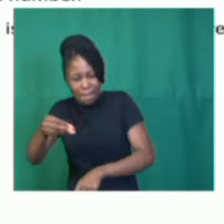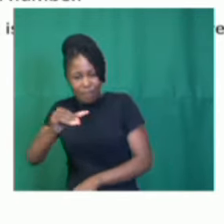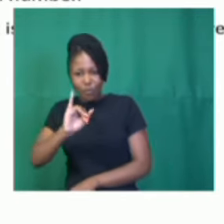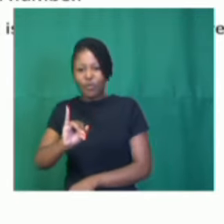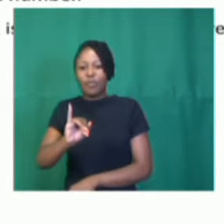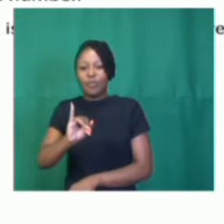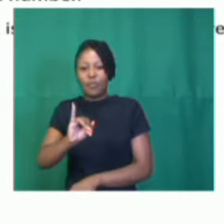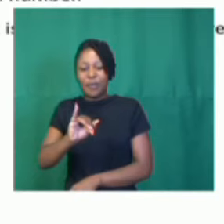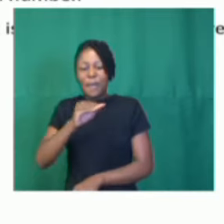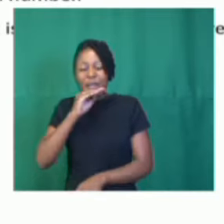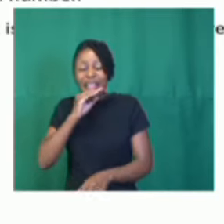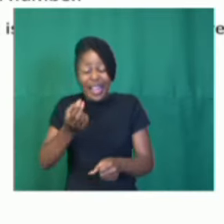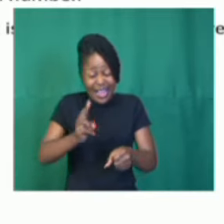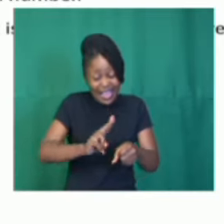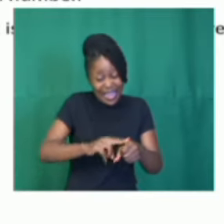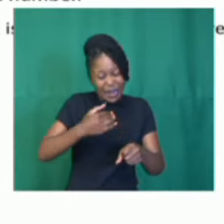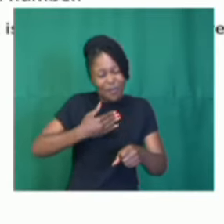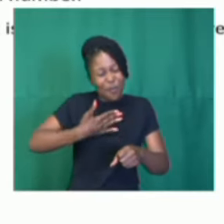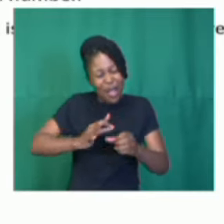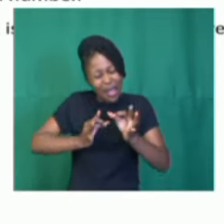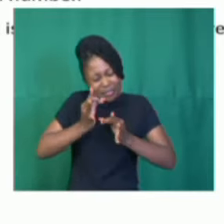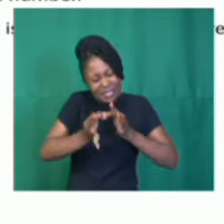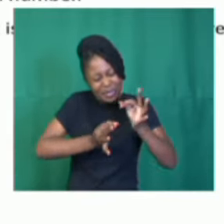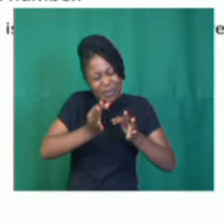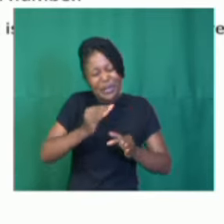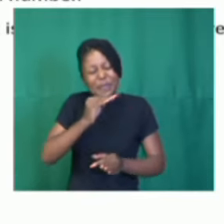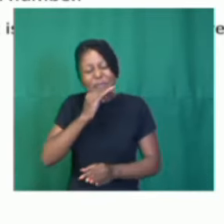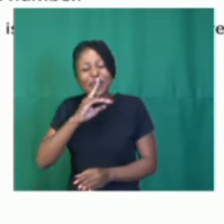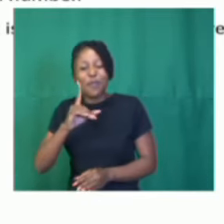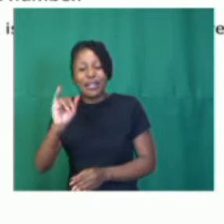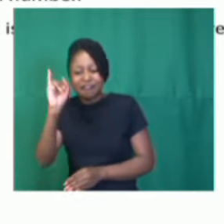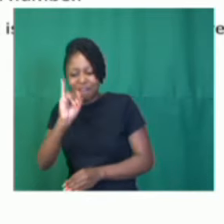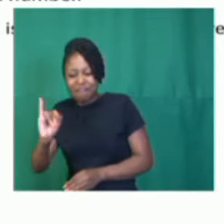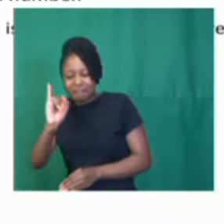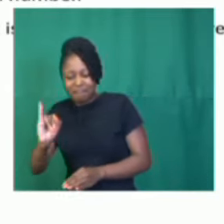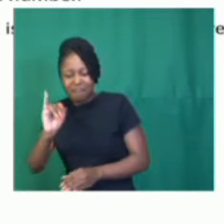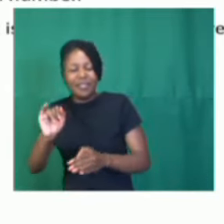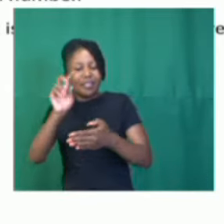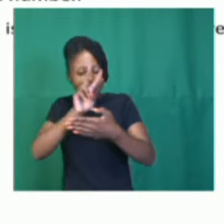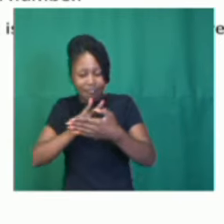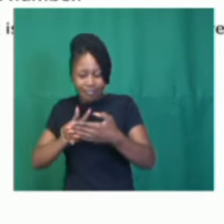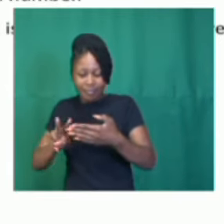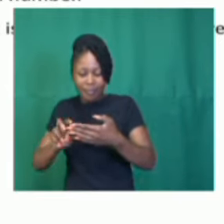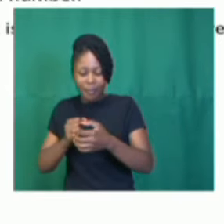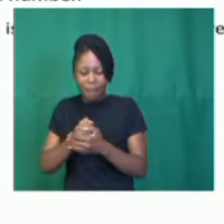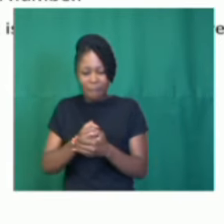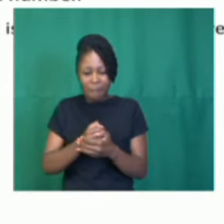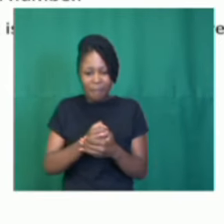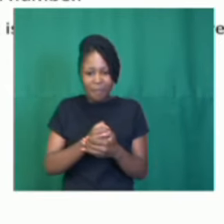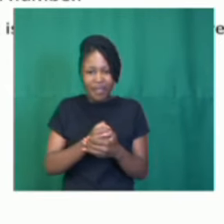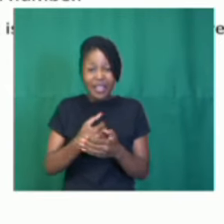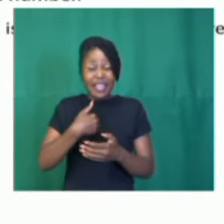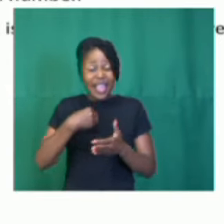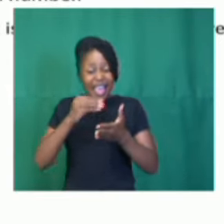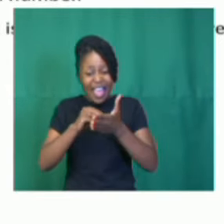through intensive reading again. So what I have here is some tips that, please note, not all of the tips are